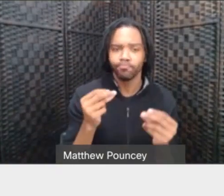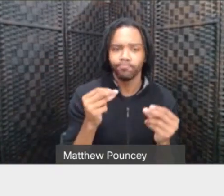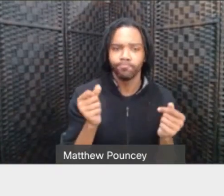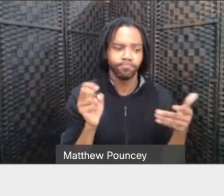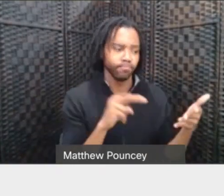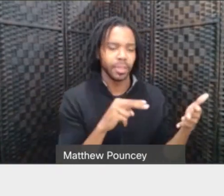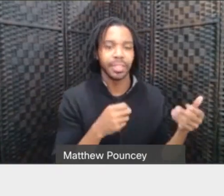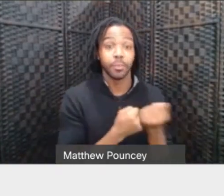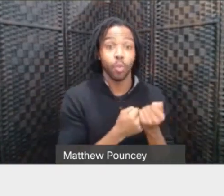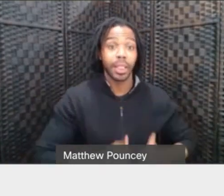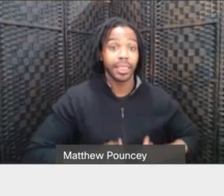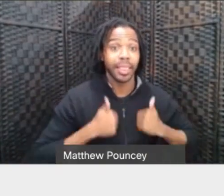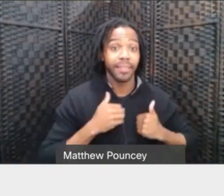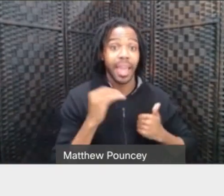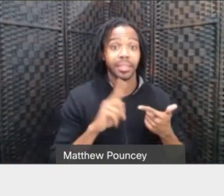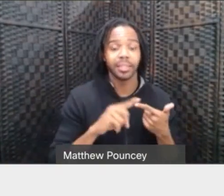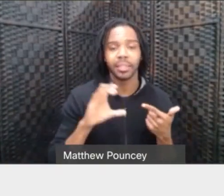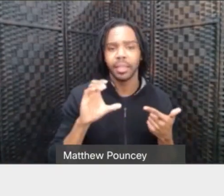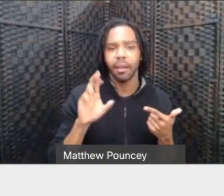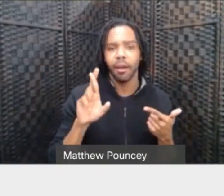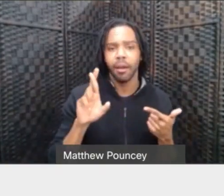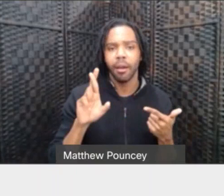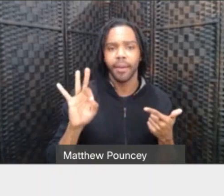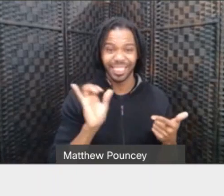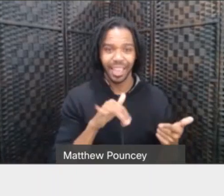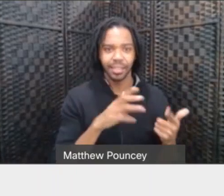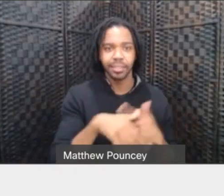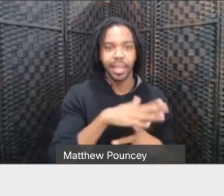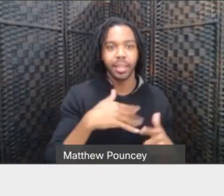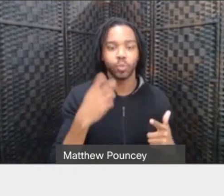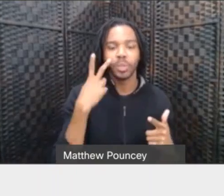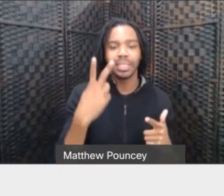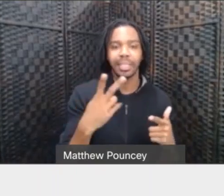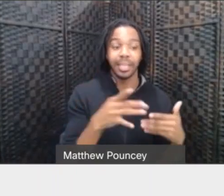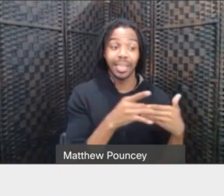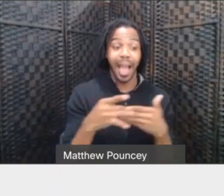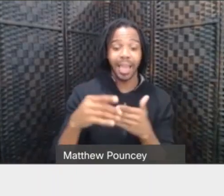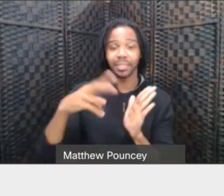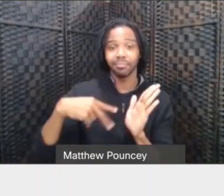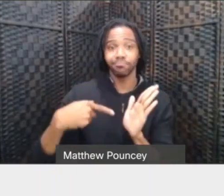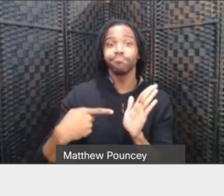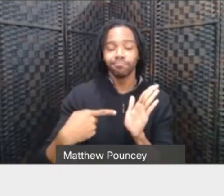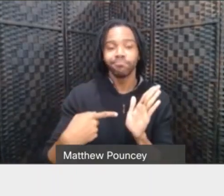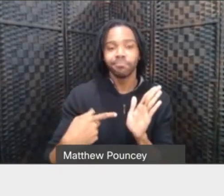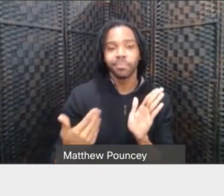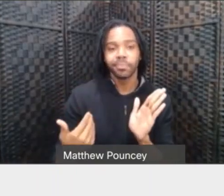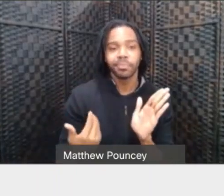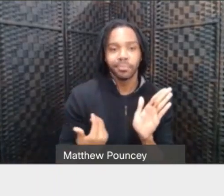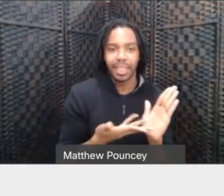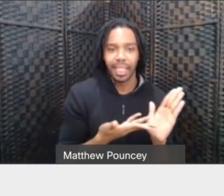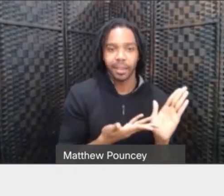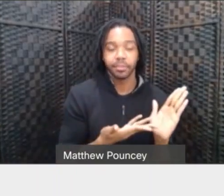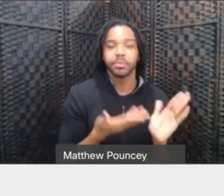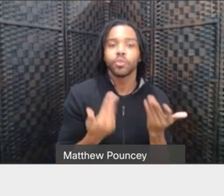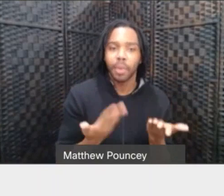supported living and CRF settings, it is in that guidance. So it's probably in